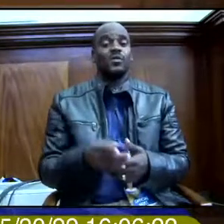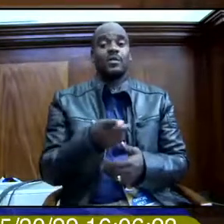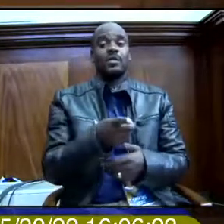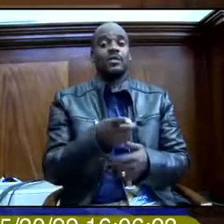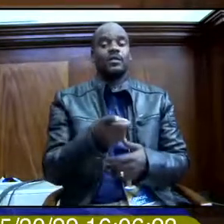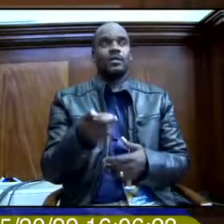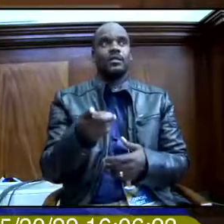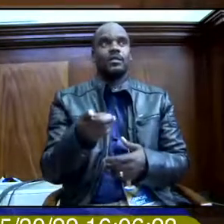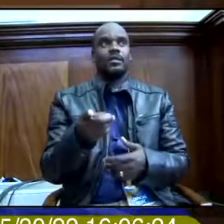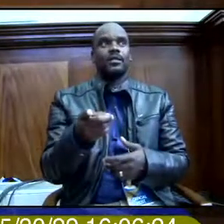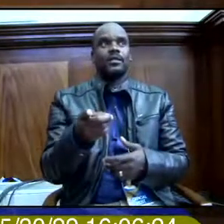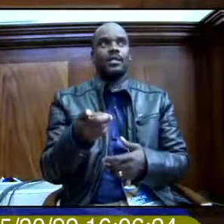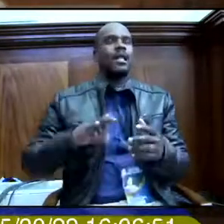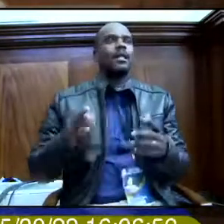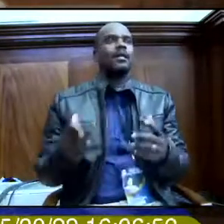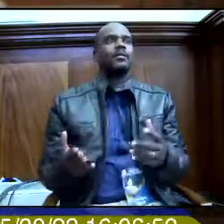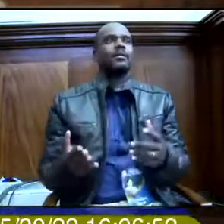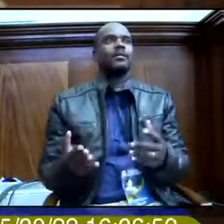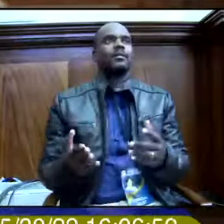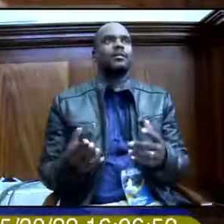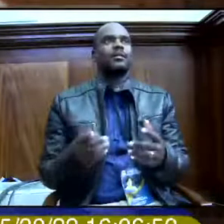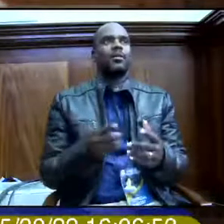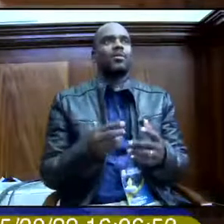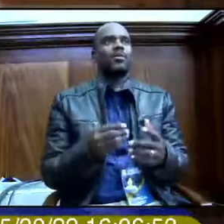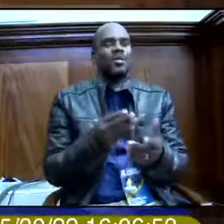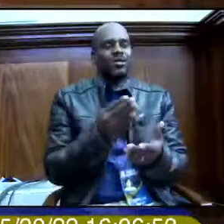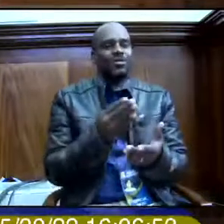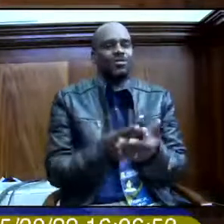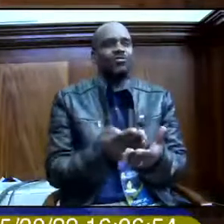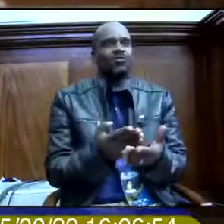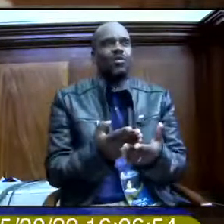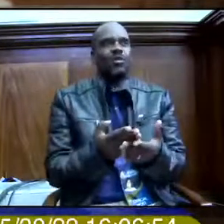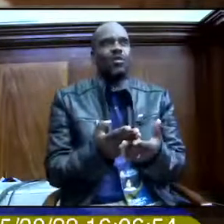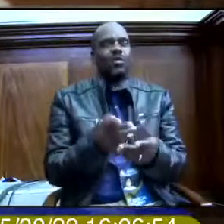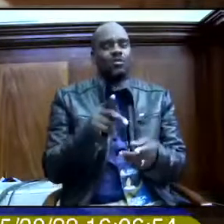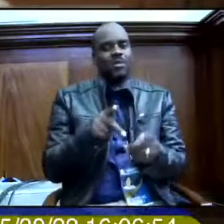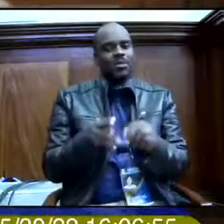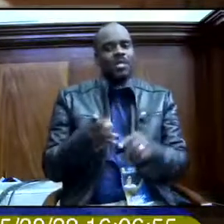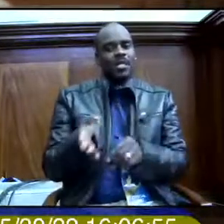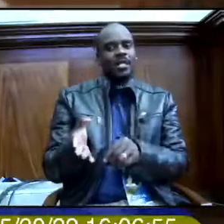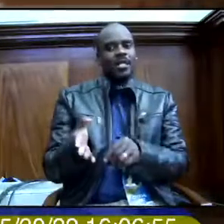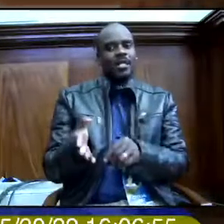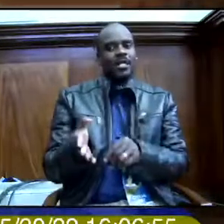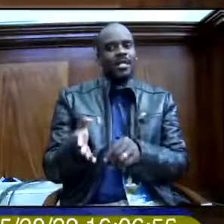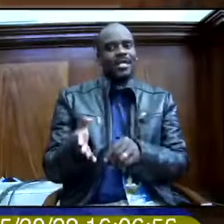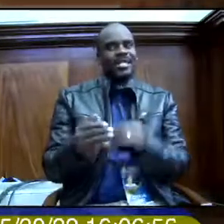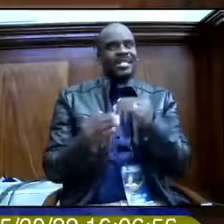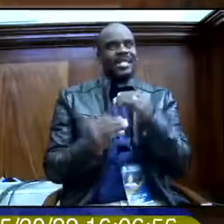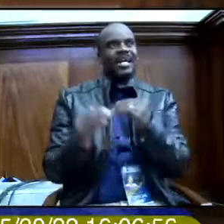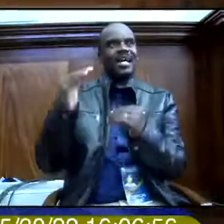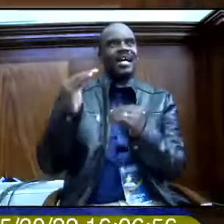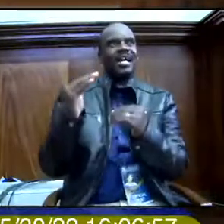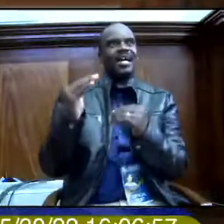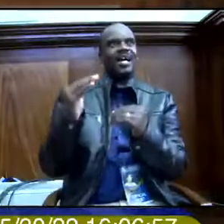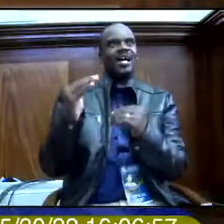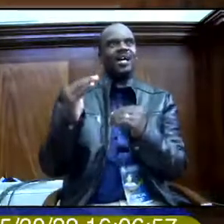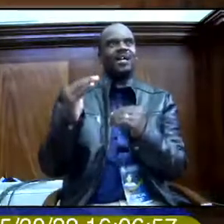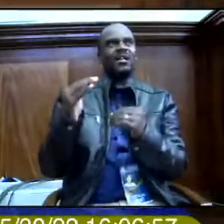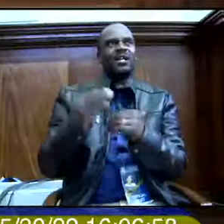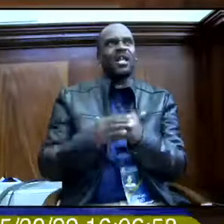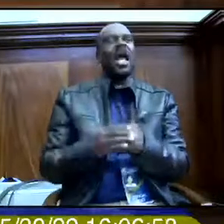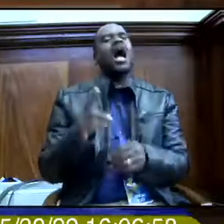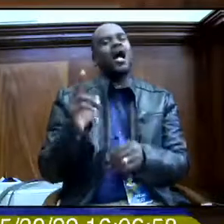are uh how to ensure particularly the higher echelons and